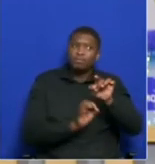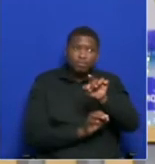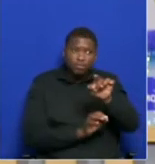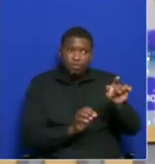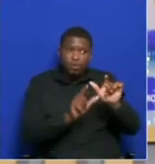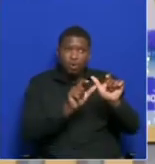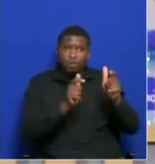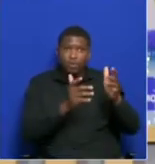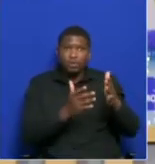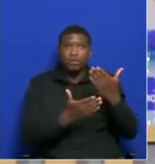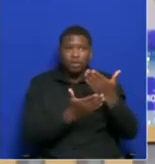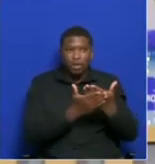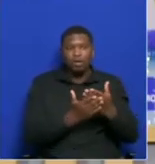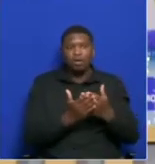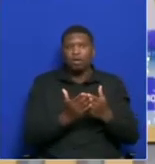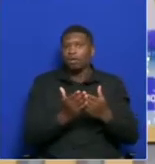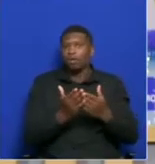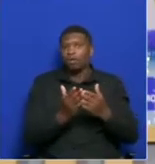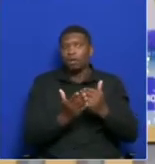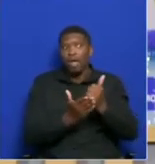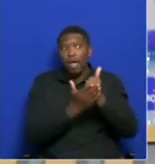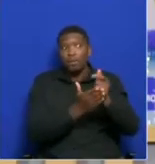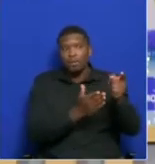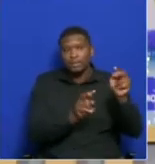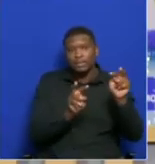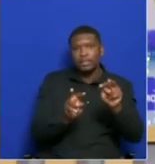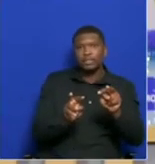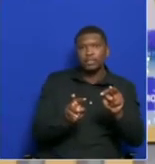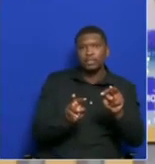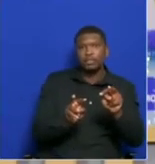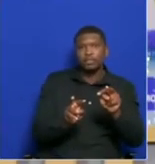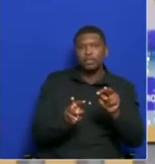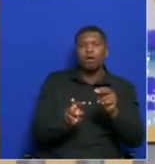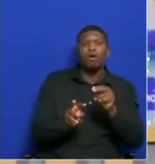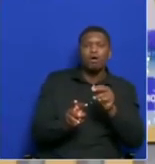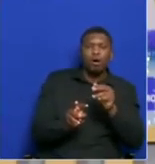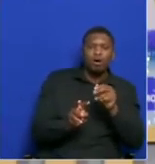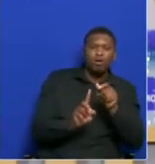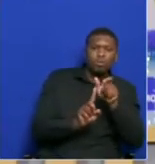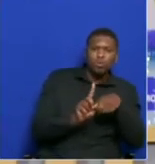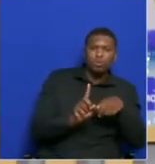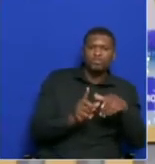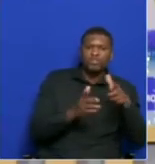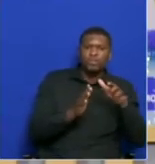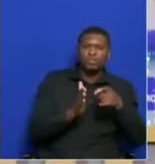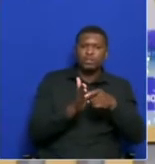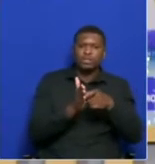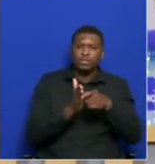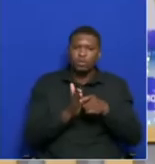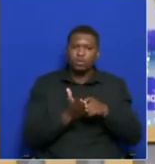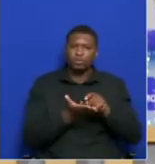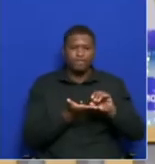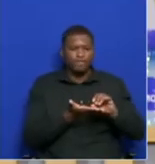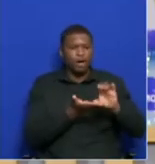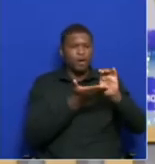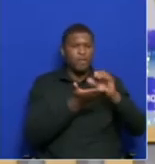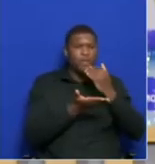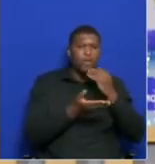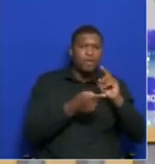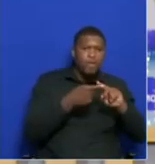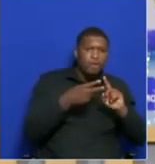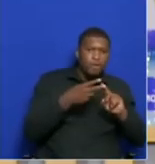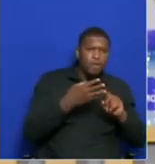determining who has requested funds and for what. And very